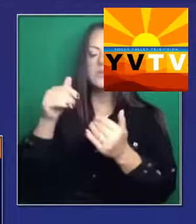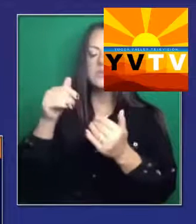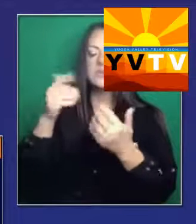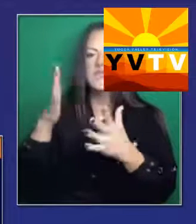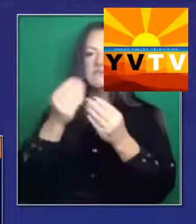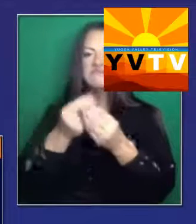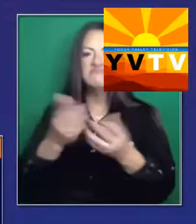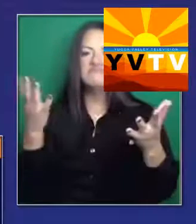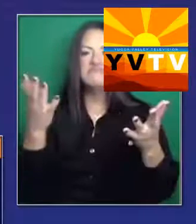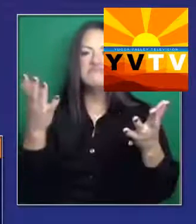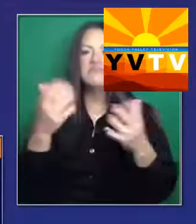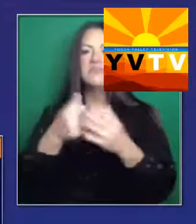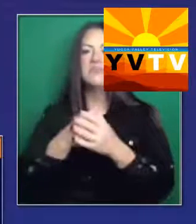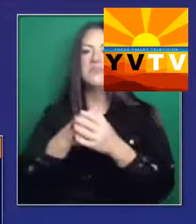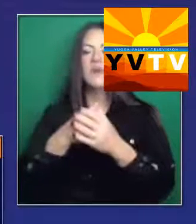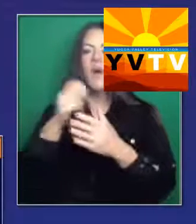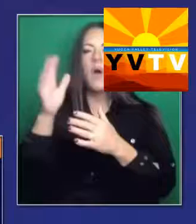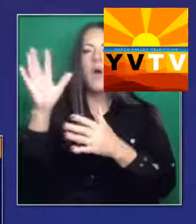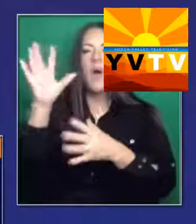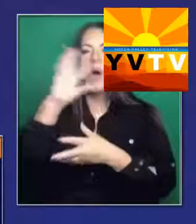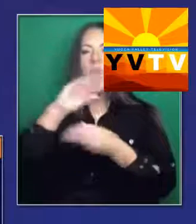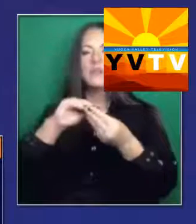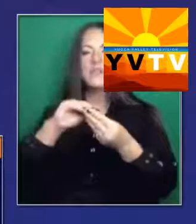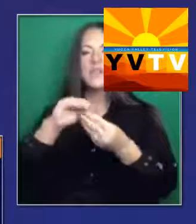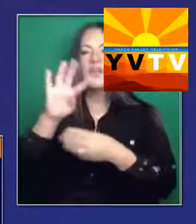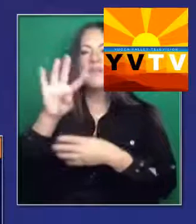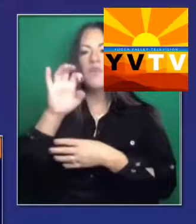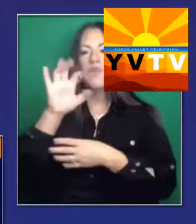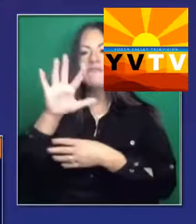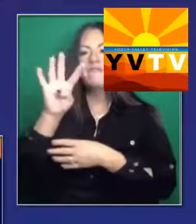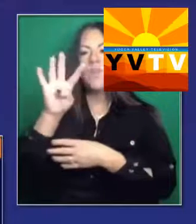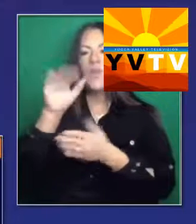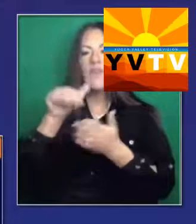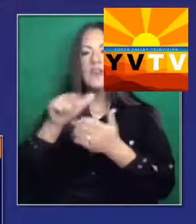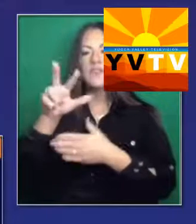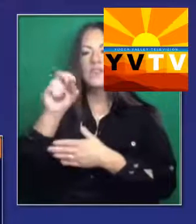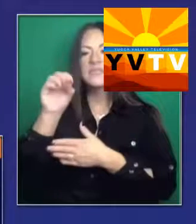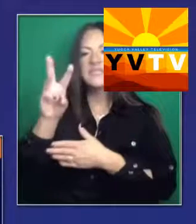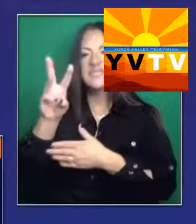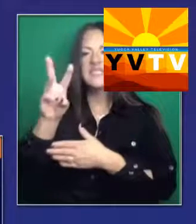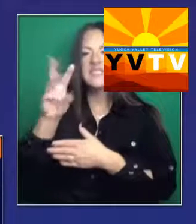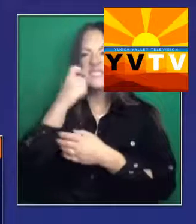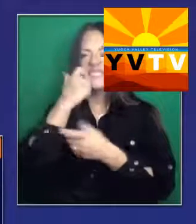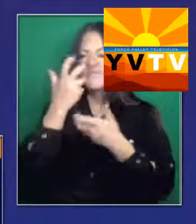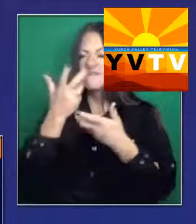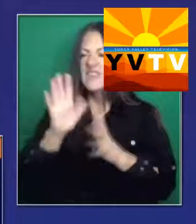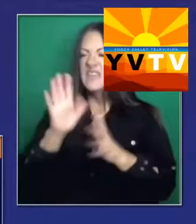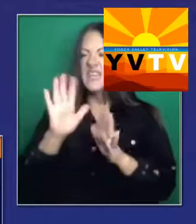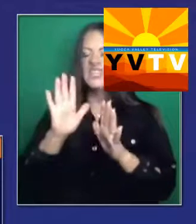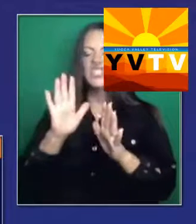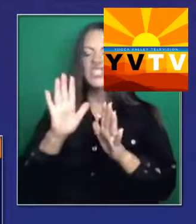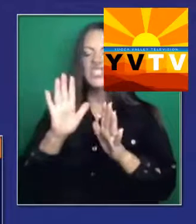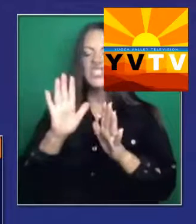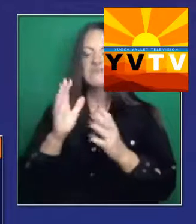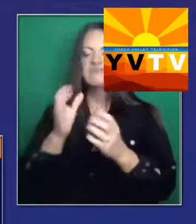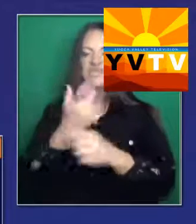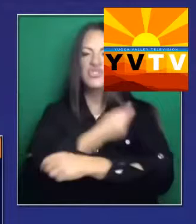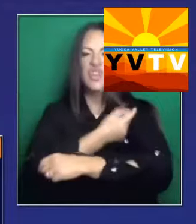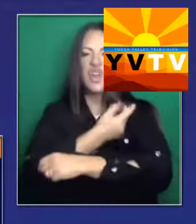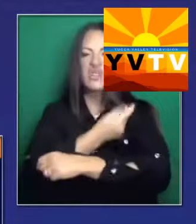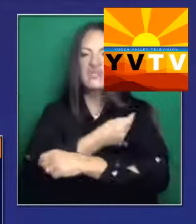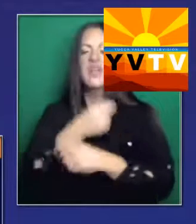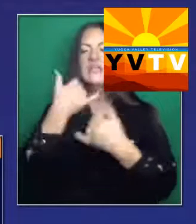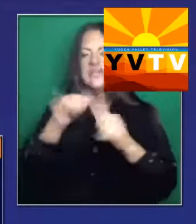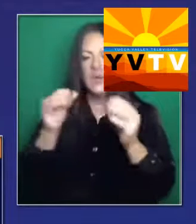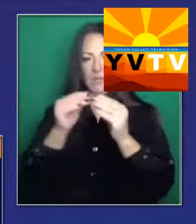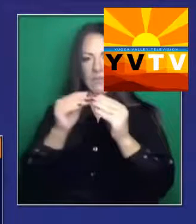do on this. We're working through that holiday. And obviously, as we move into January, we want to see things accelerate, and we want to see